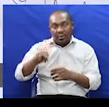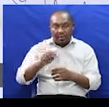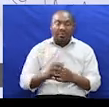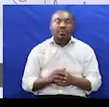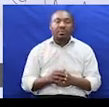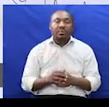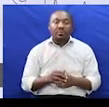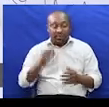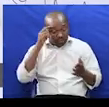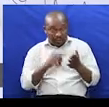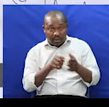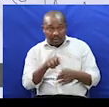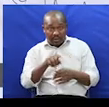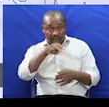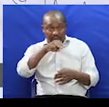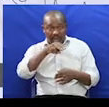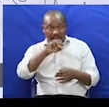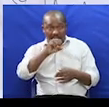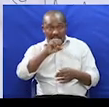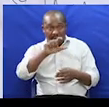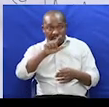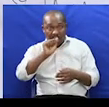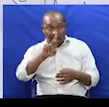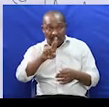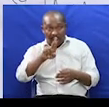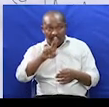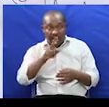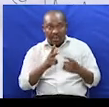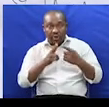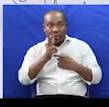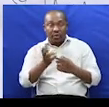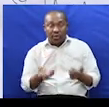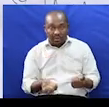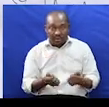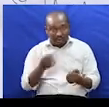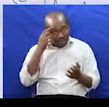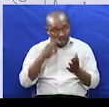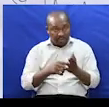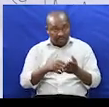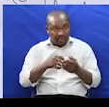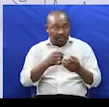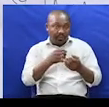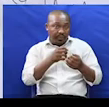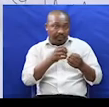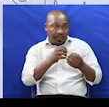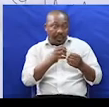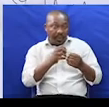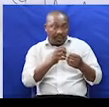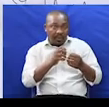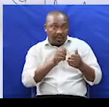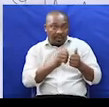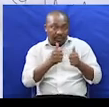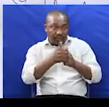is molar solution. That is molar solution. A solution which contains 1 mole of a